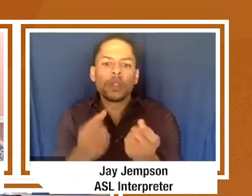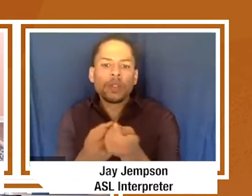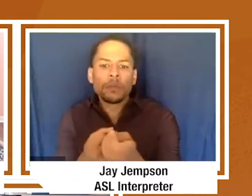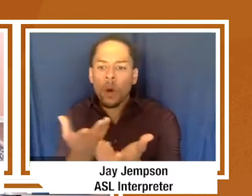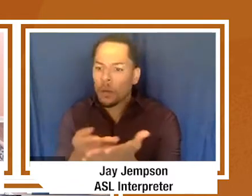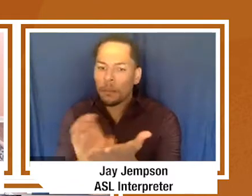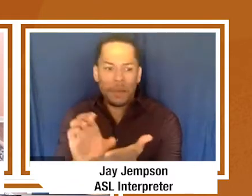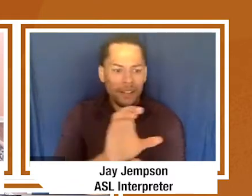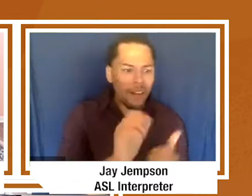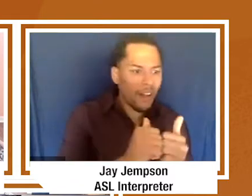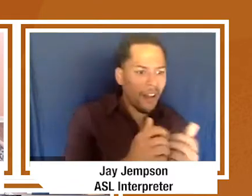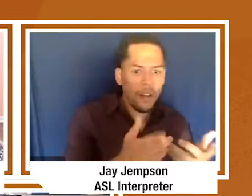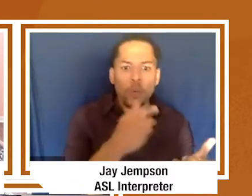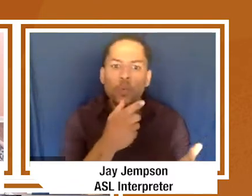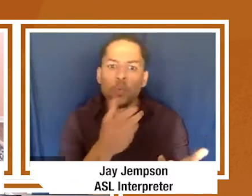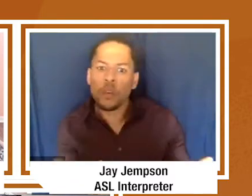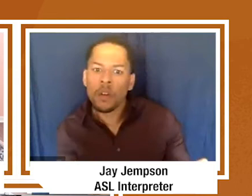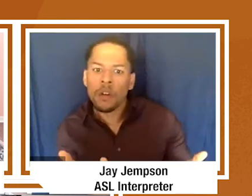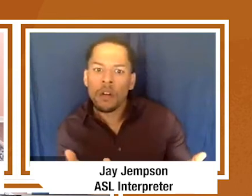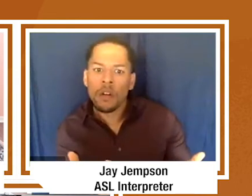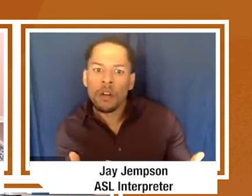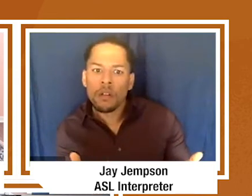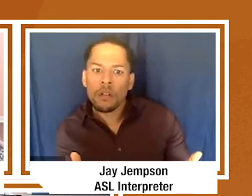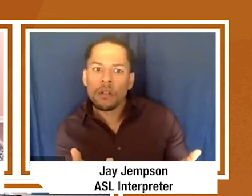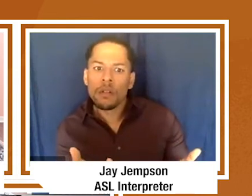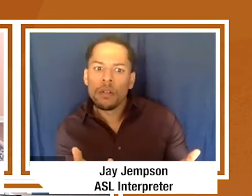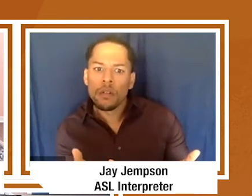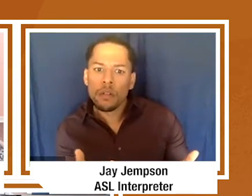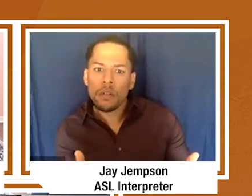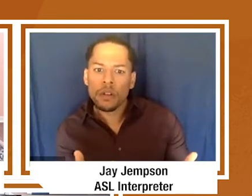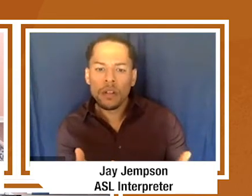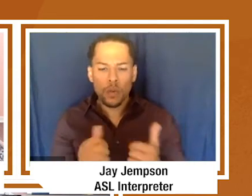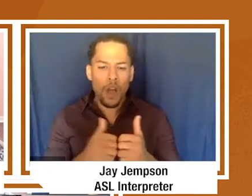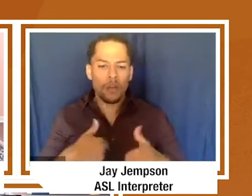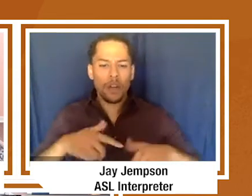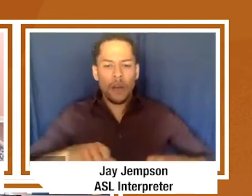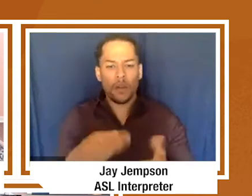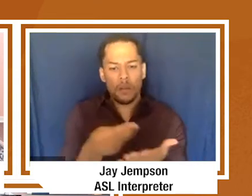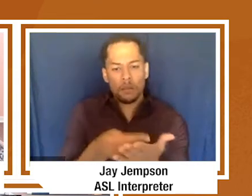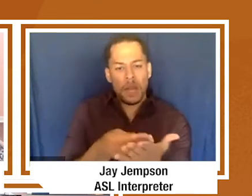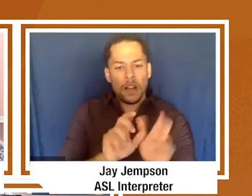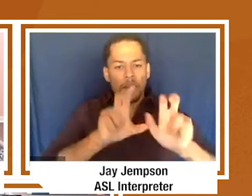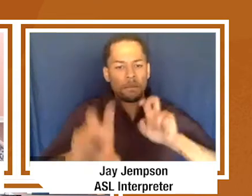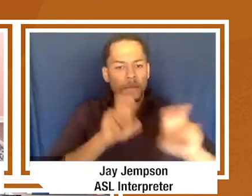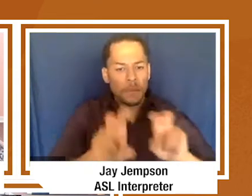months. And so how can we invest together in this moment? Funders, presenters,